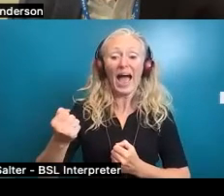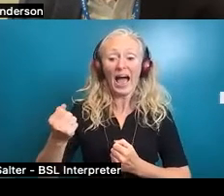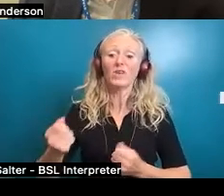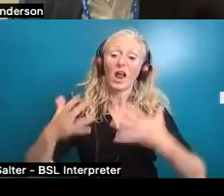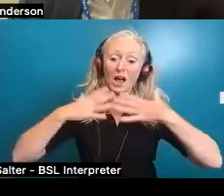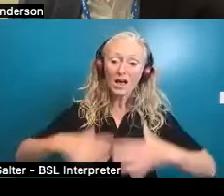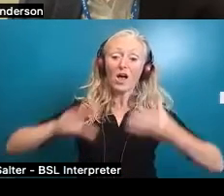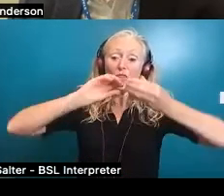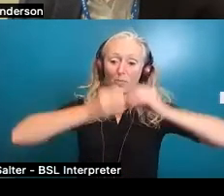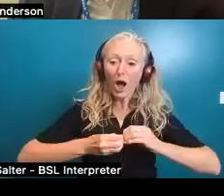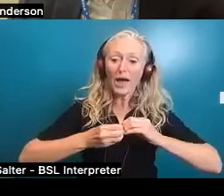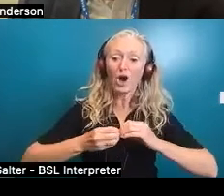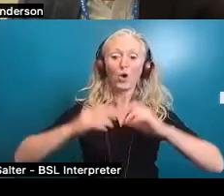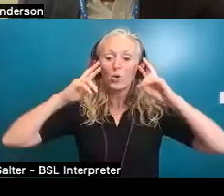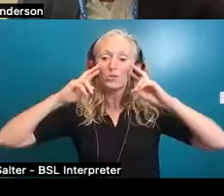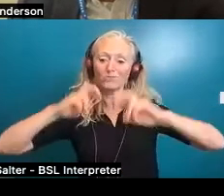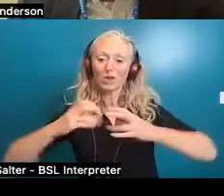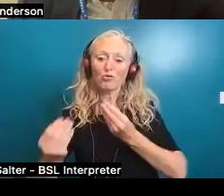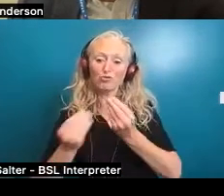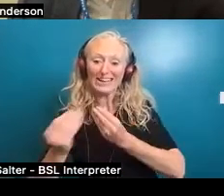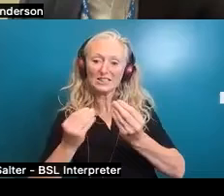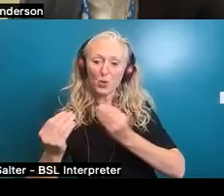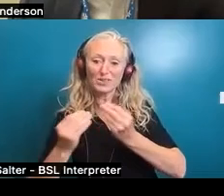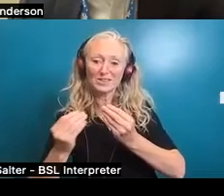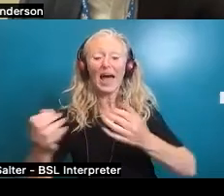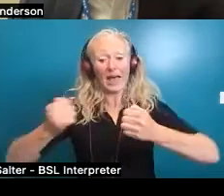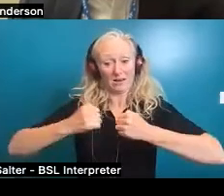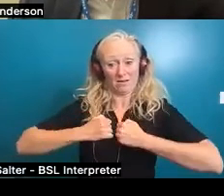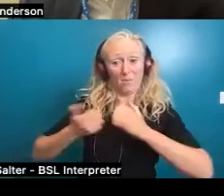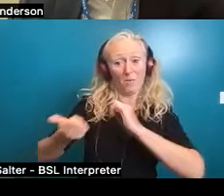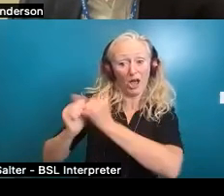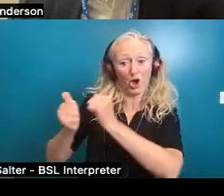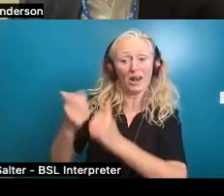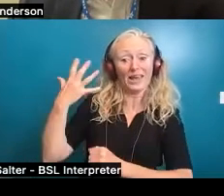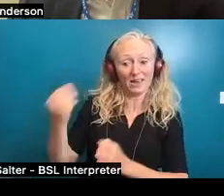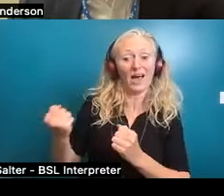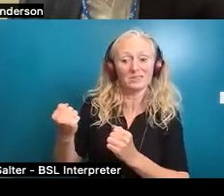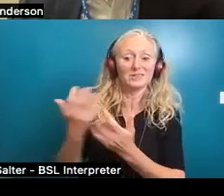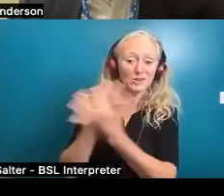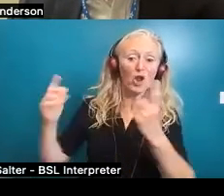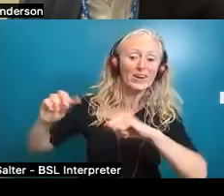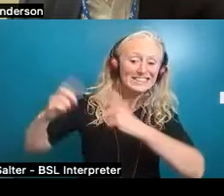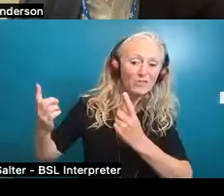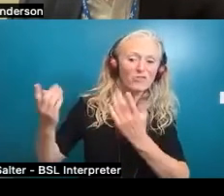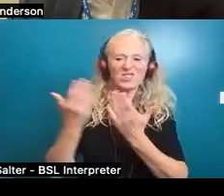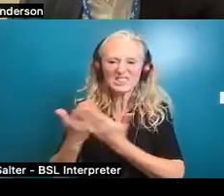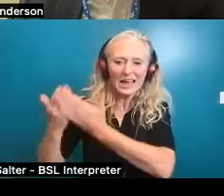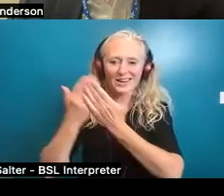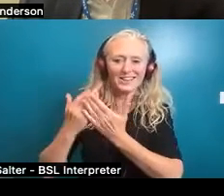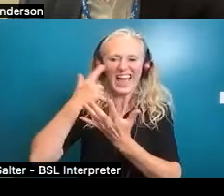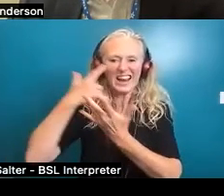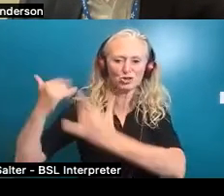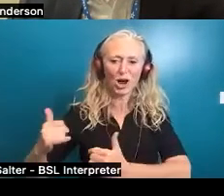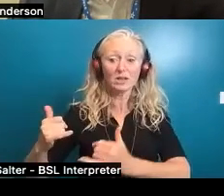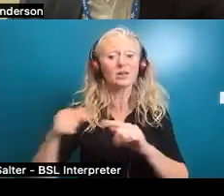recruiting to. And my colleague Maria Musaji has a number of studies and trials. So getting involved in